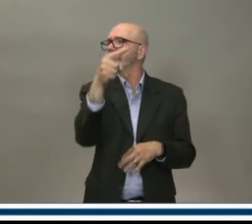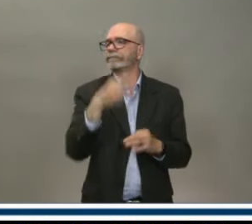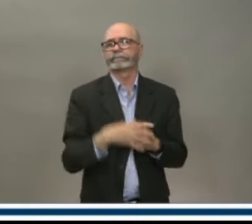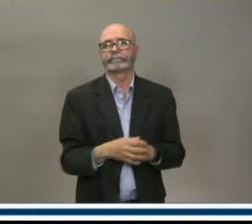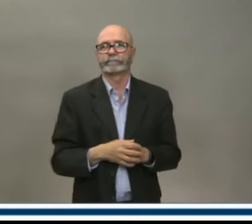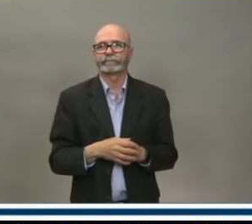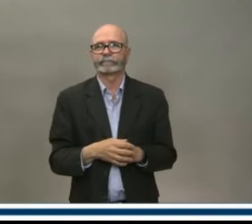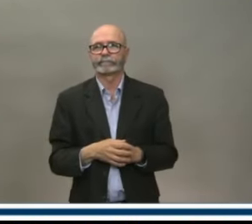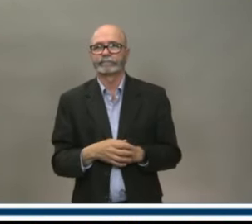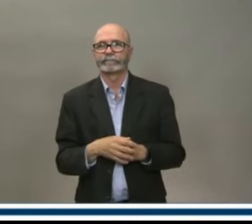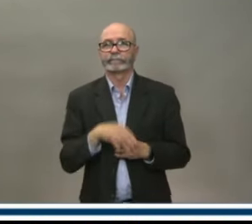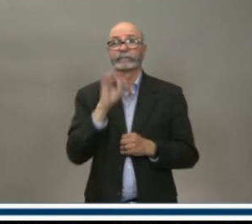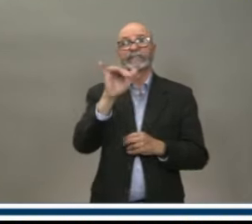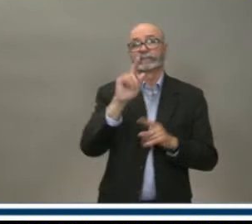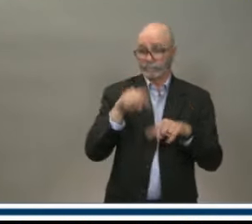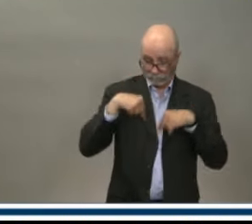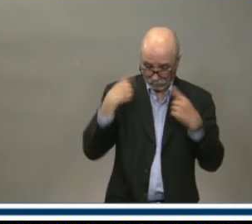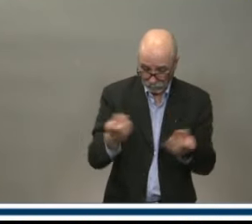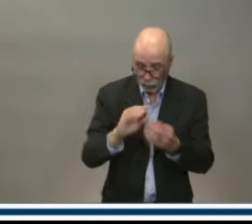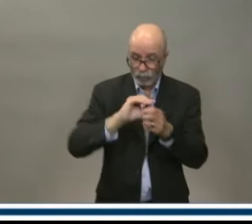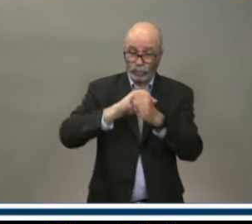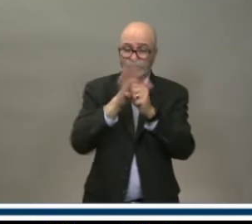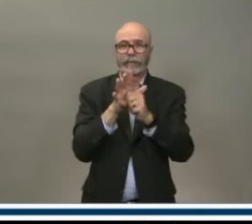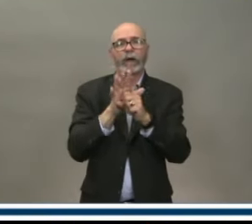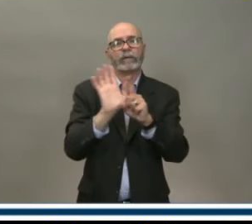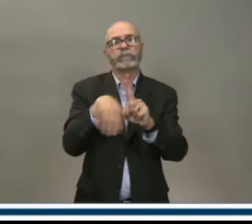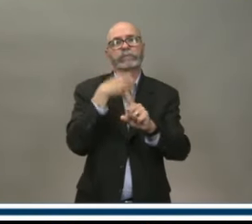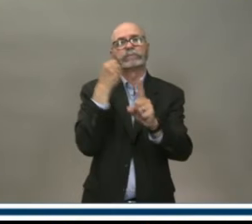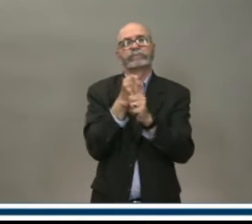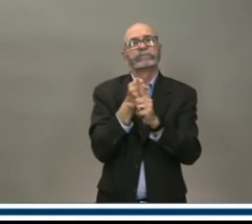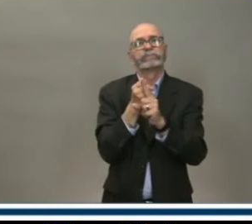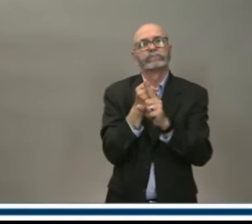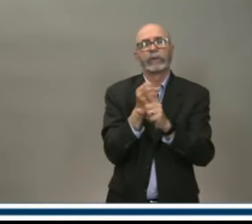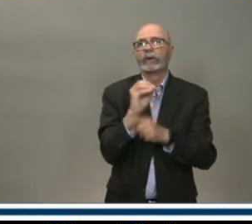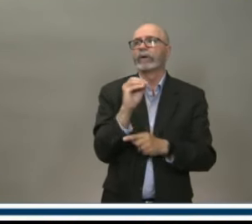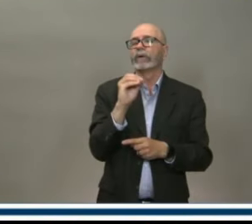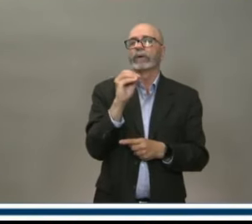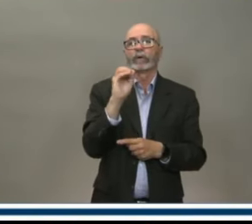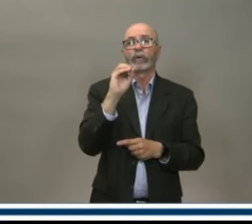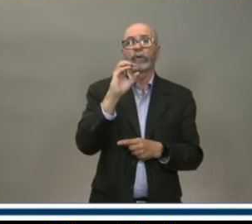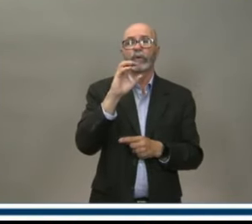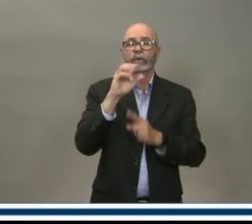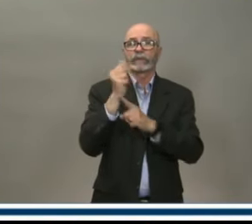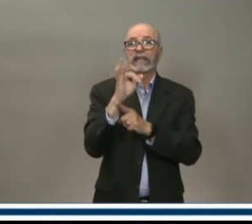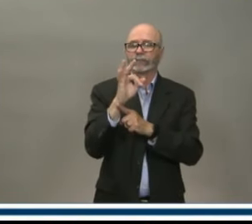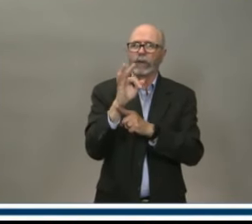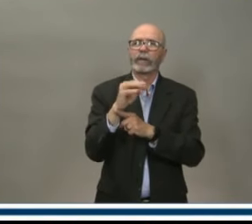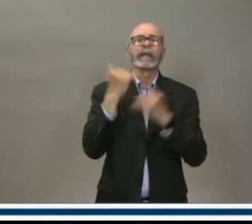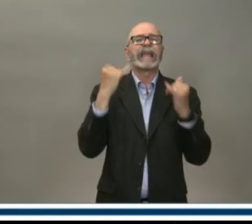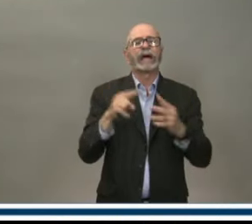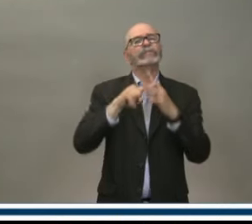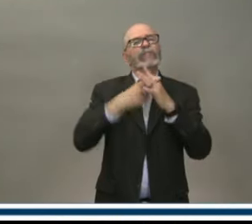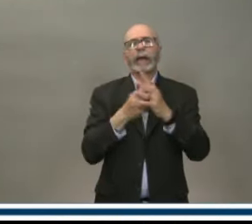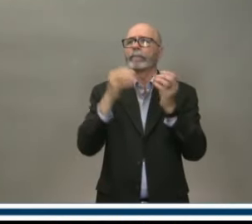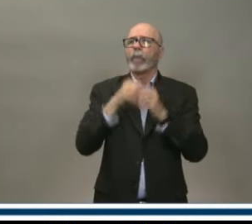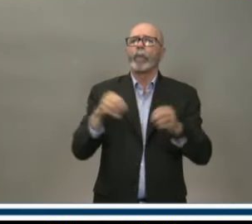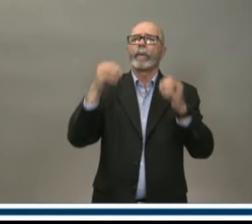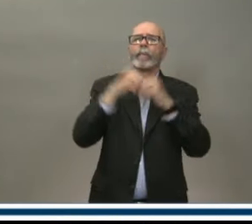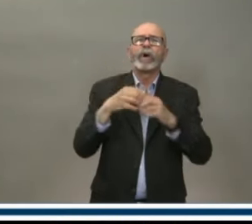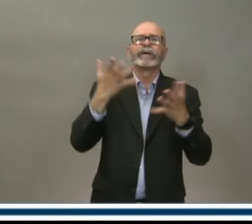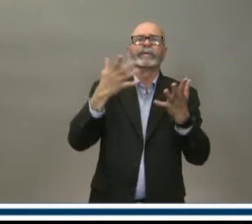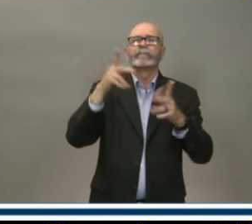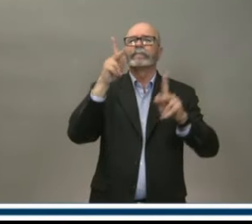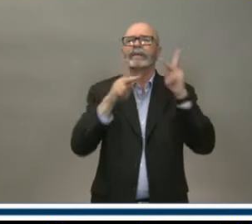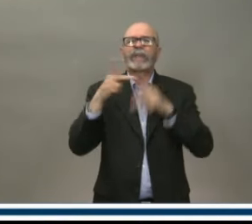the worst way to experience environmental improvement, but we are seeing reduced pollution and re-emerging wildlife, as today is the